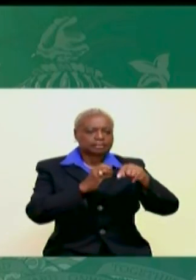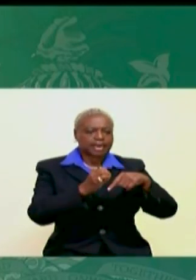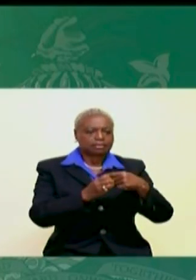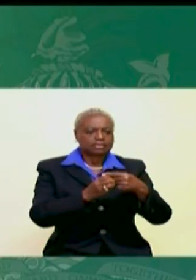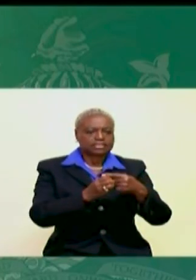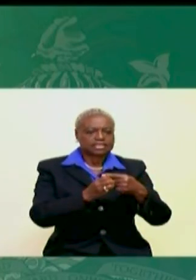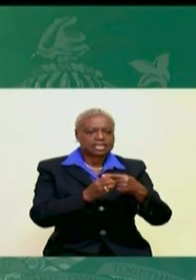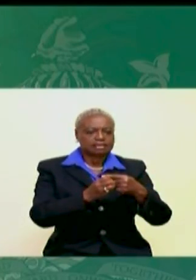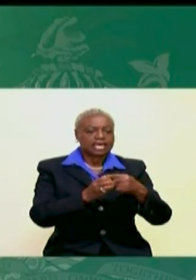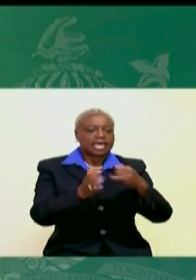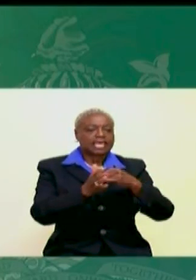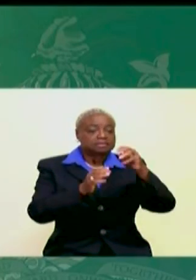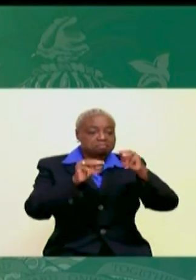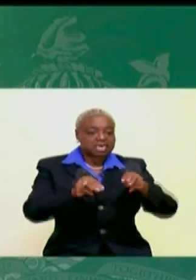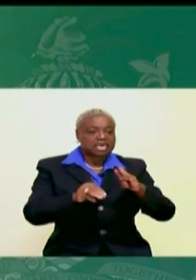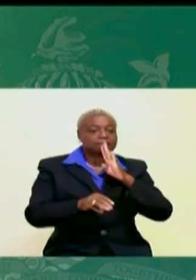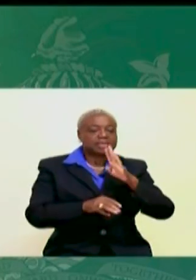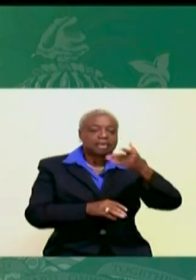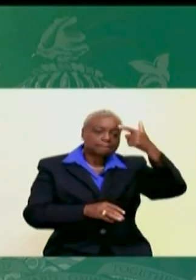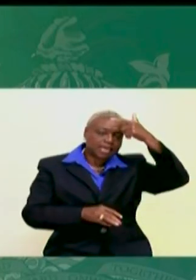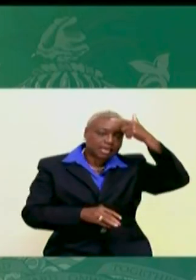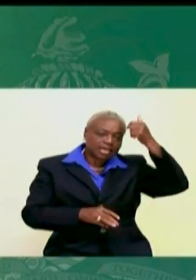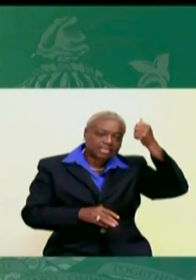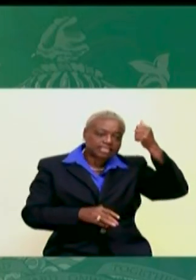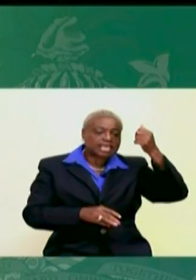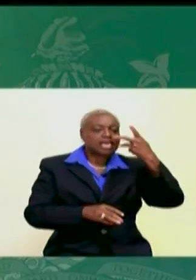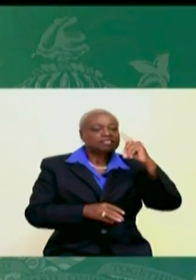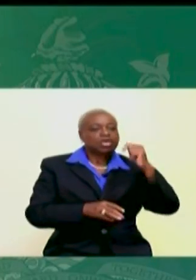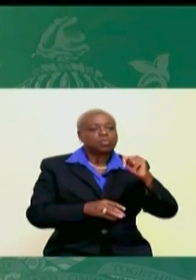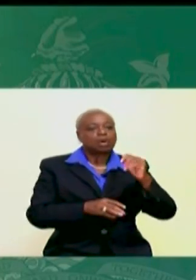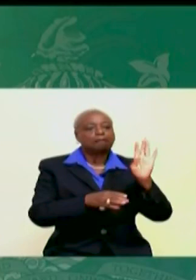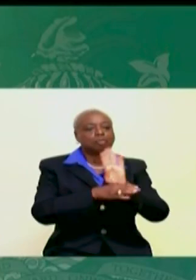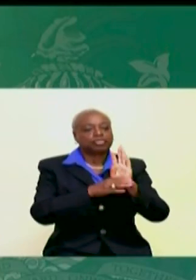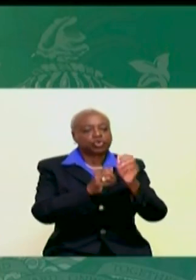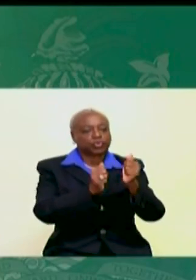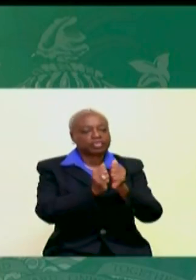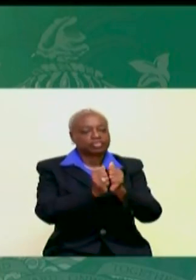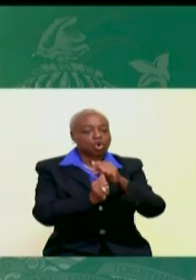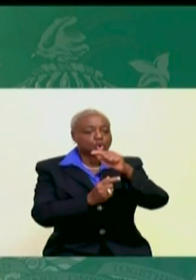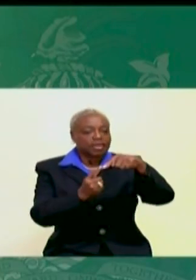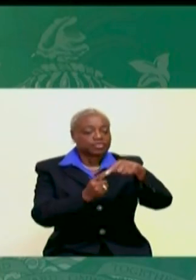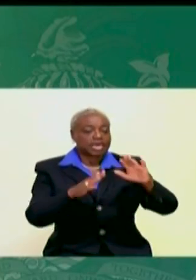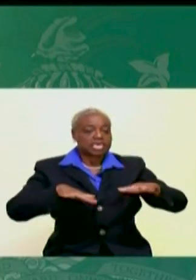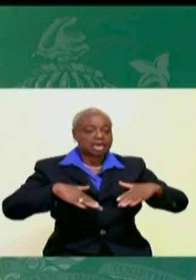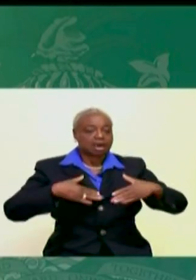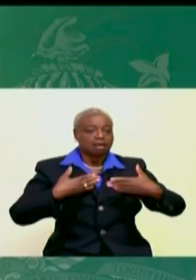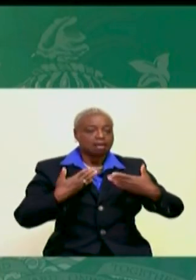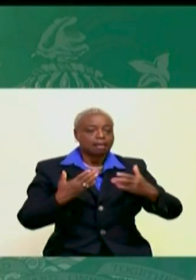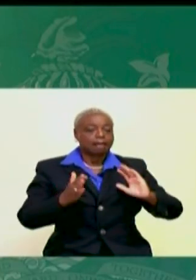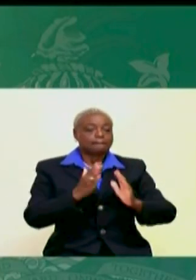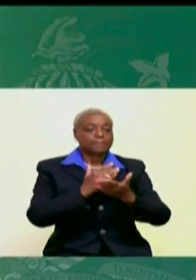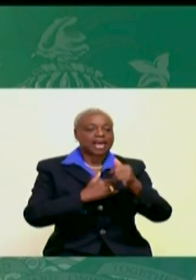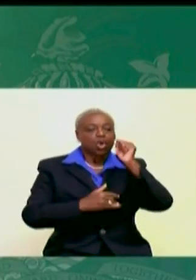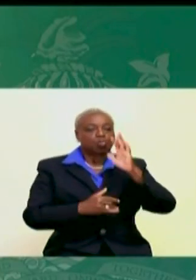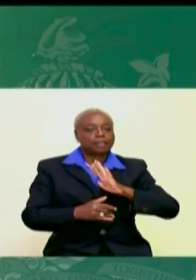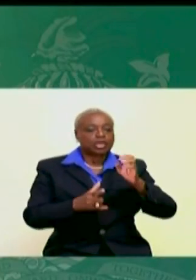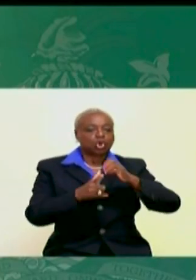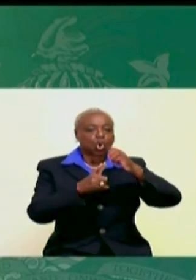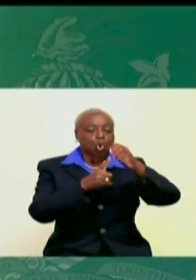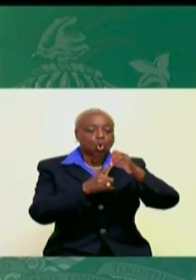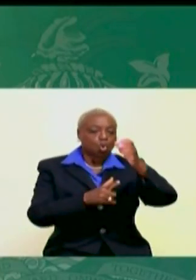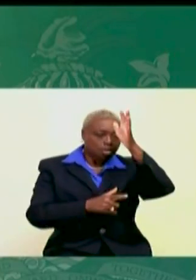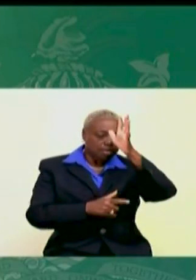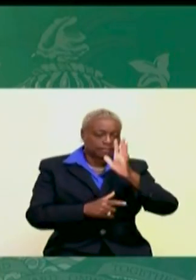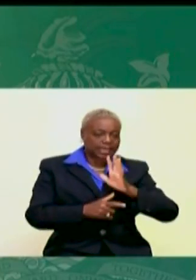it might be because they were molested when they were young by women or by nannies.